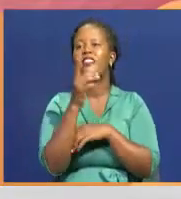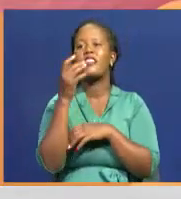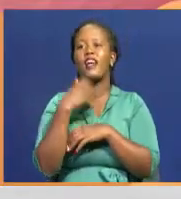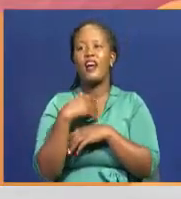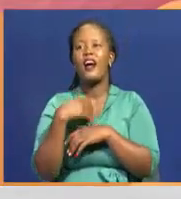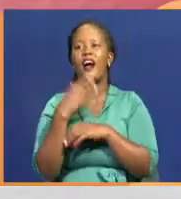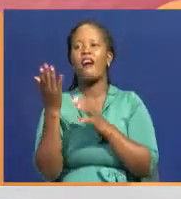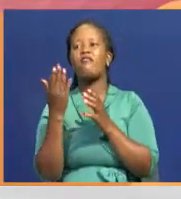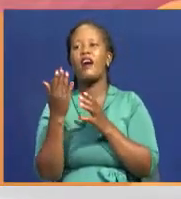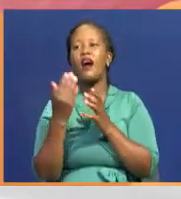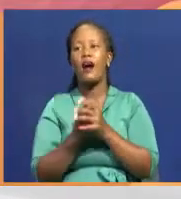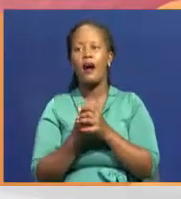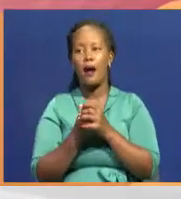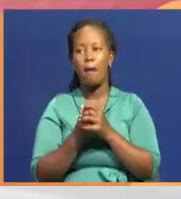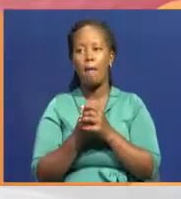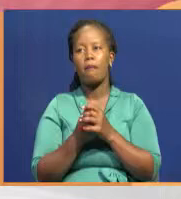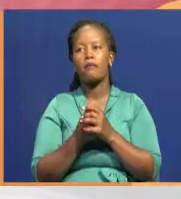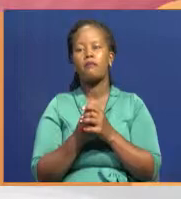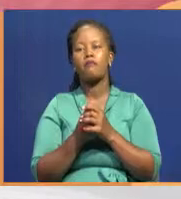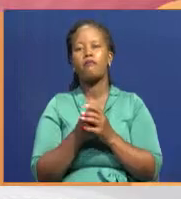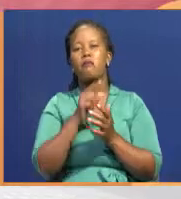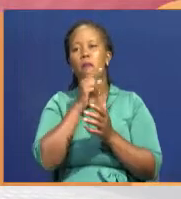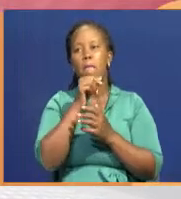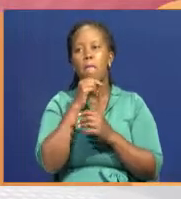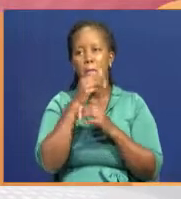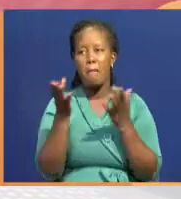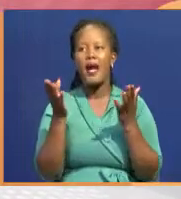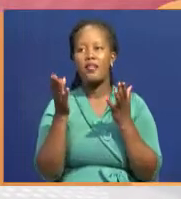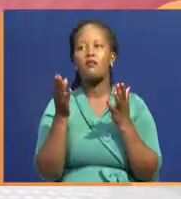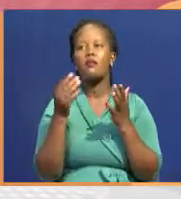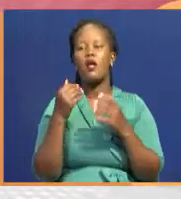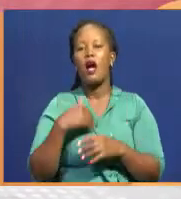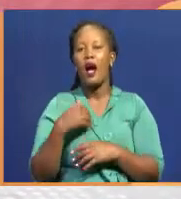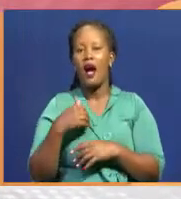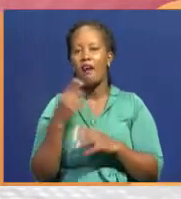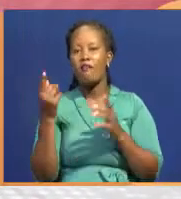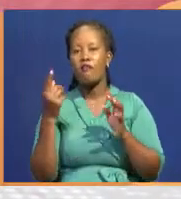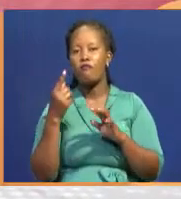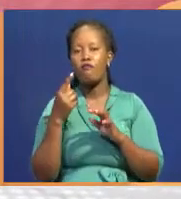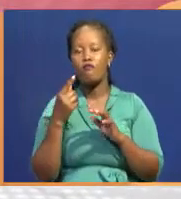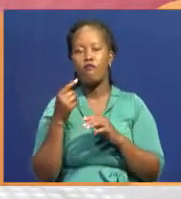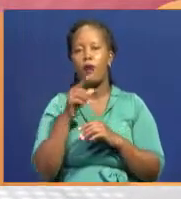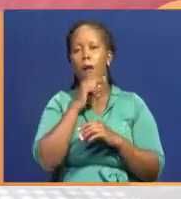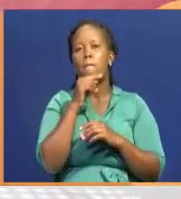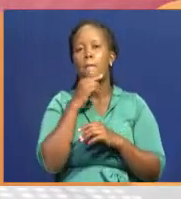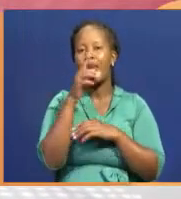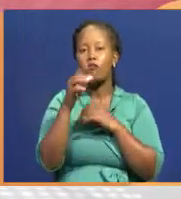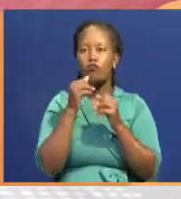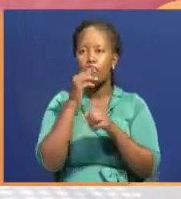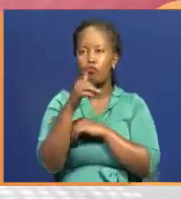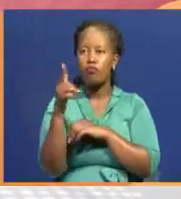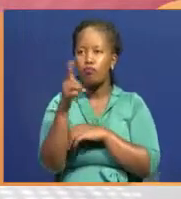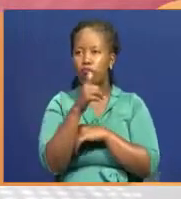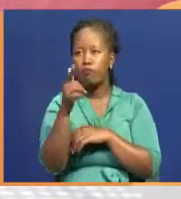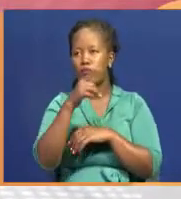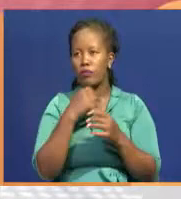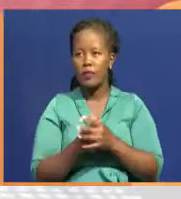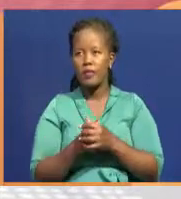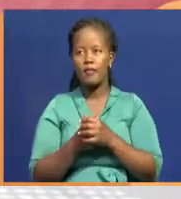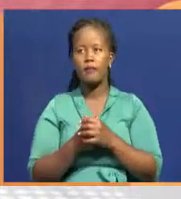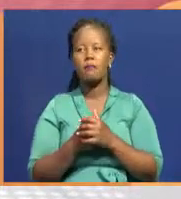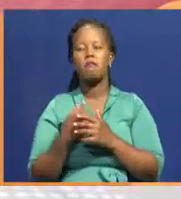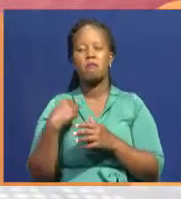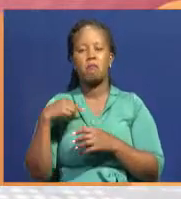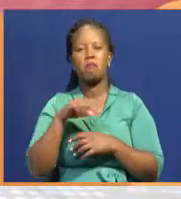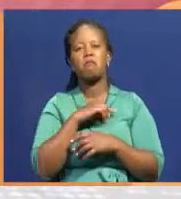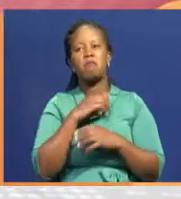statement from Michelle Ondieki, live from Los Angeles. All right, I'm informed that we will